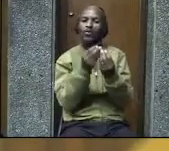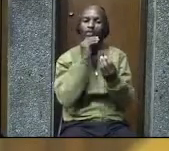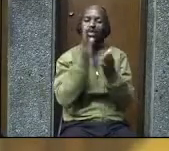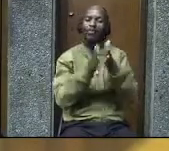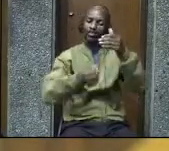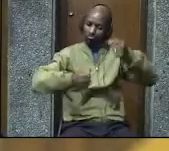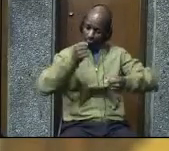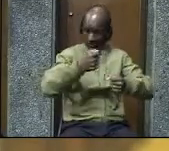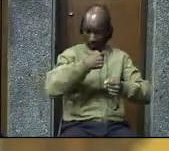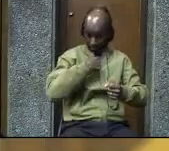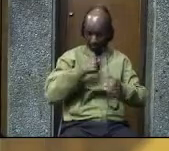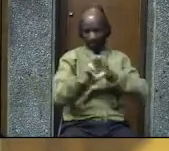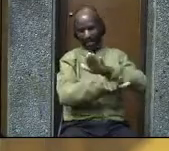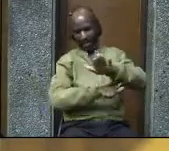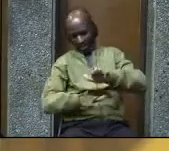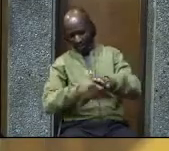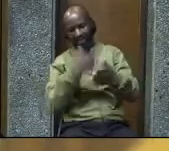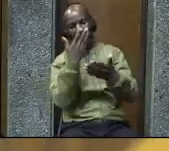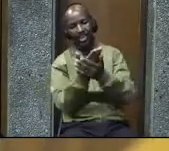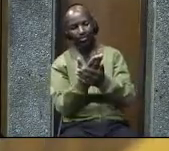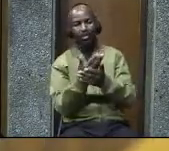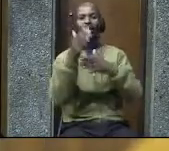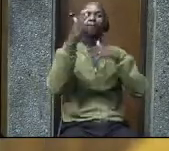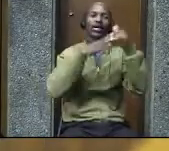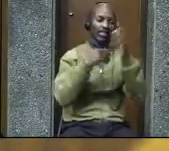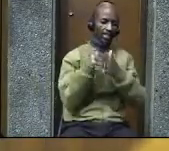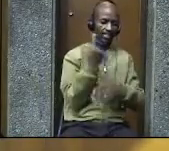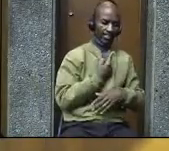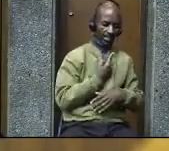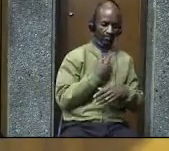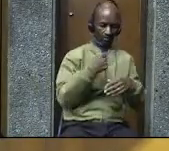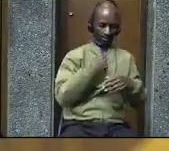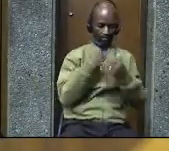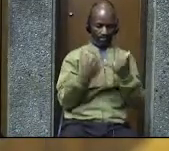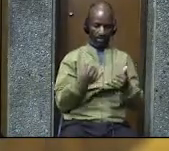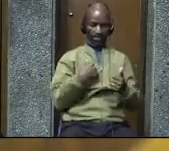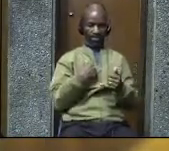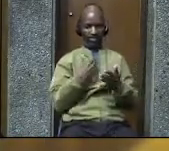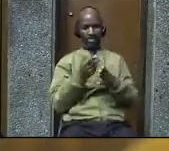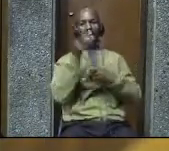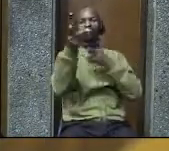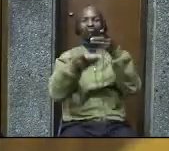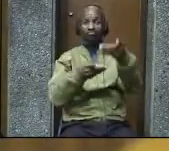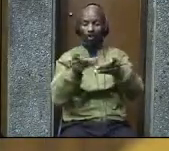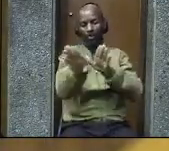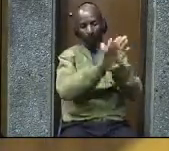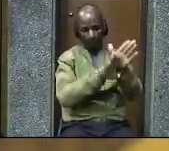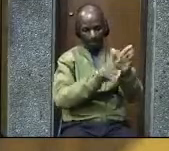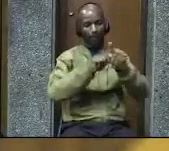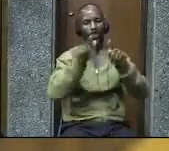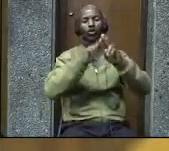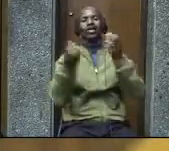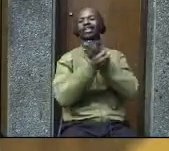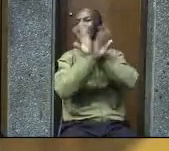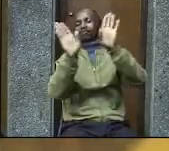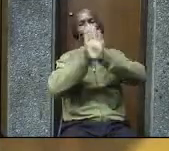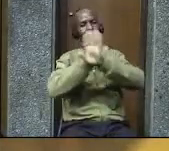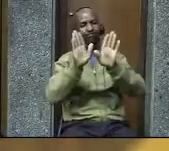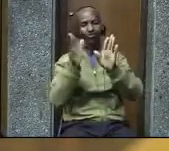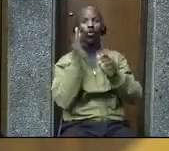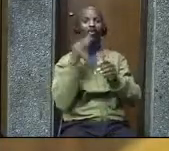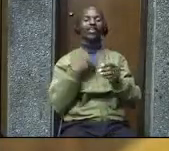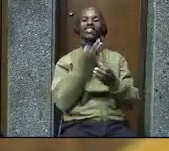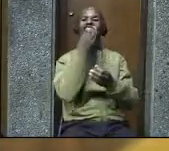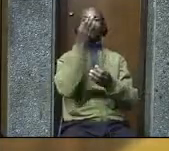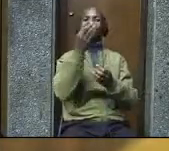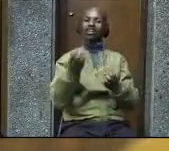koloi yaka, could be land, could be the building itself, as per the definition of this bill. Ha itliye, ho haba